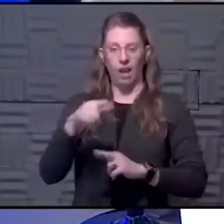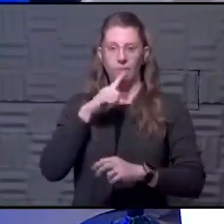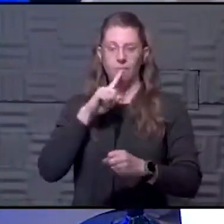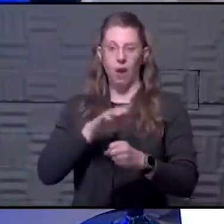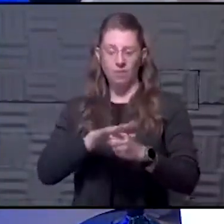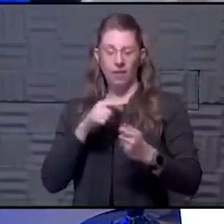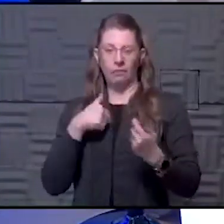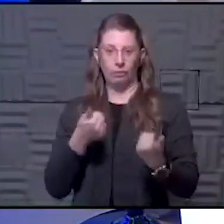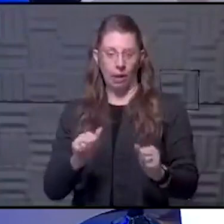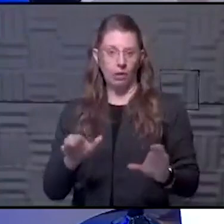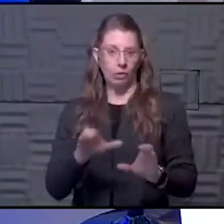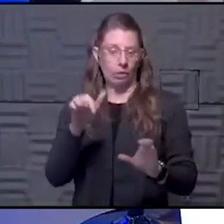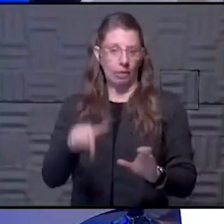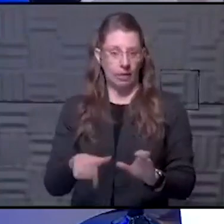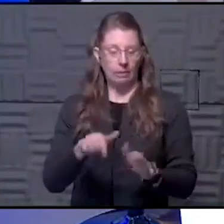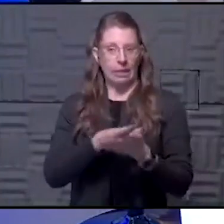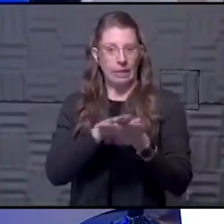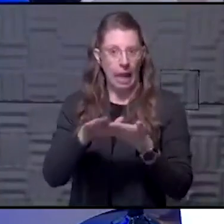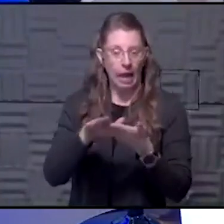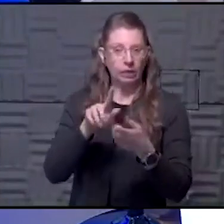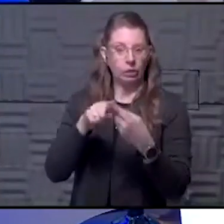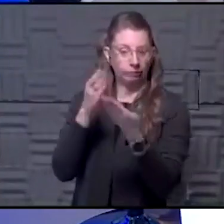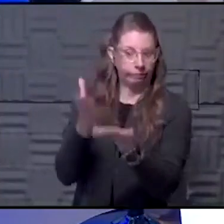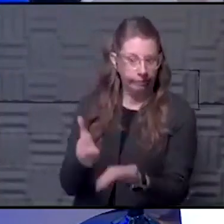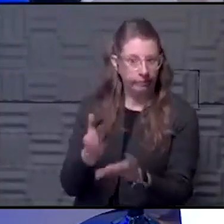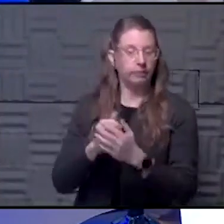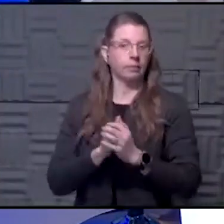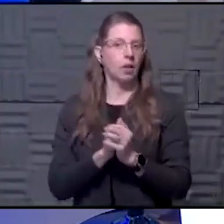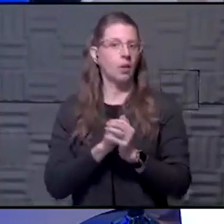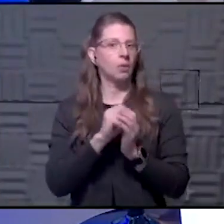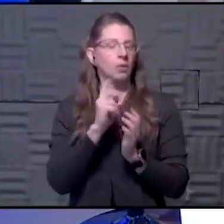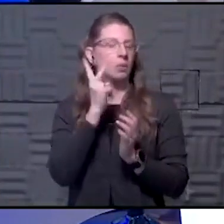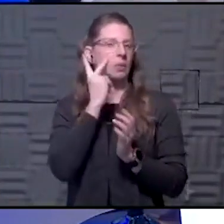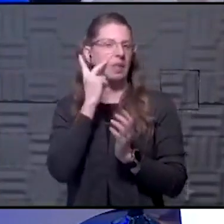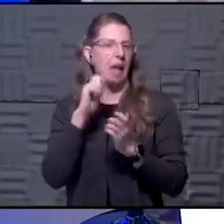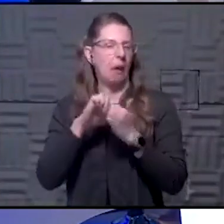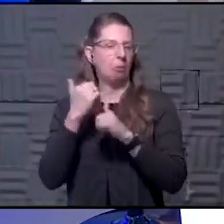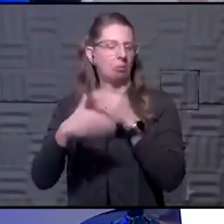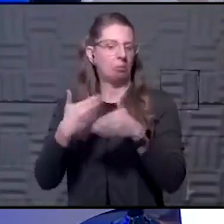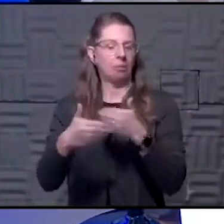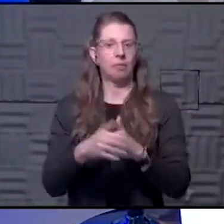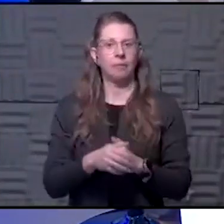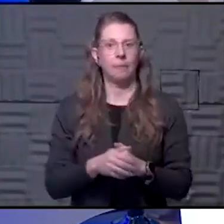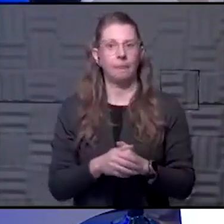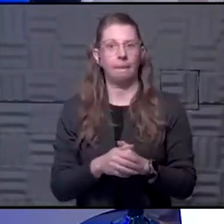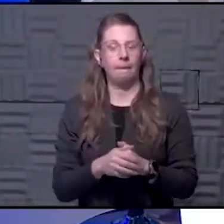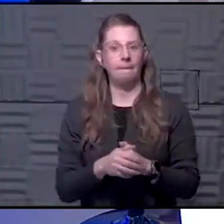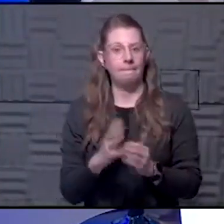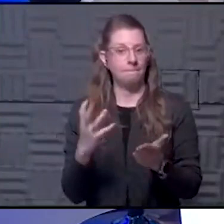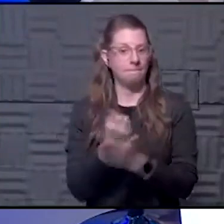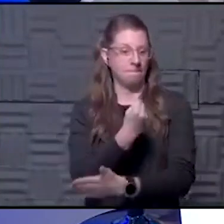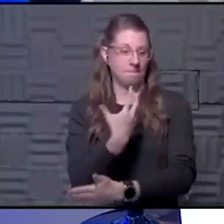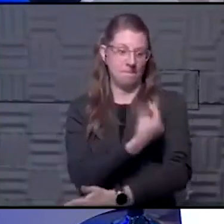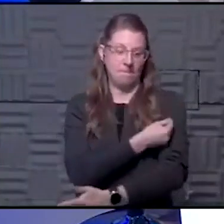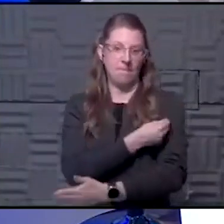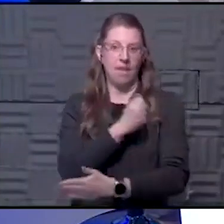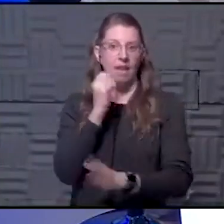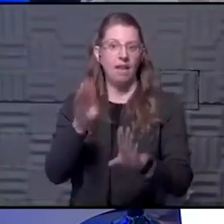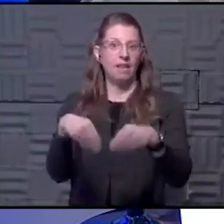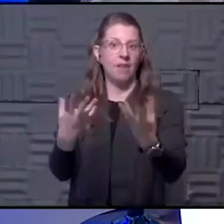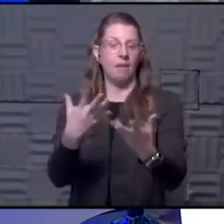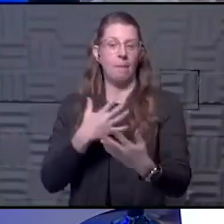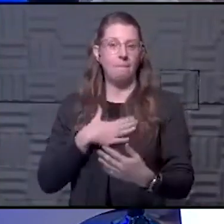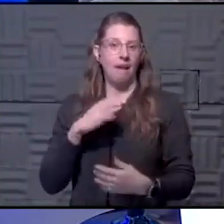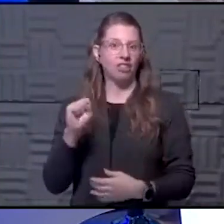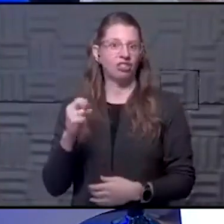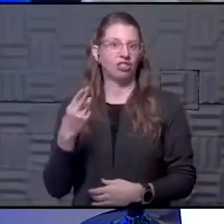would try and do this and be nice this morning to two. That's, we'll see how that goes. You're taking your shot. I know. You're I'm not giving it throwing away my